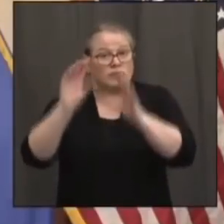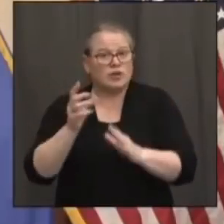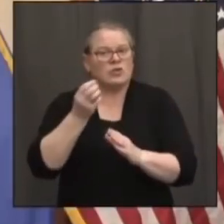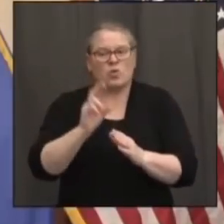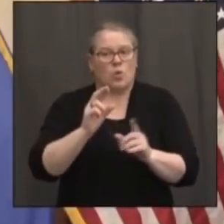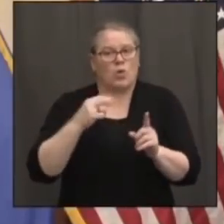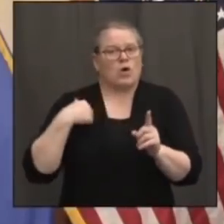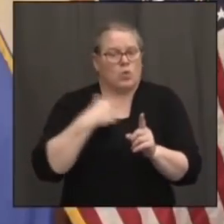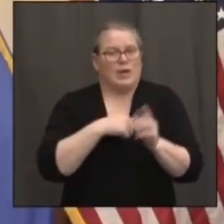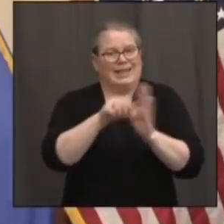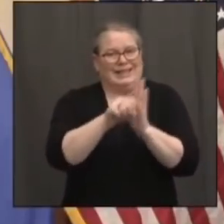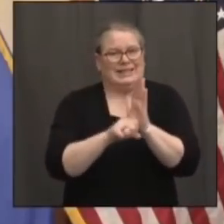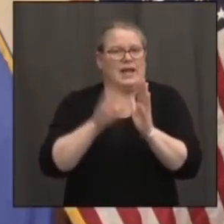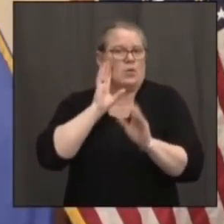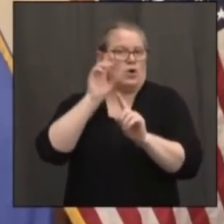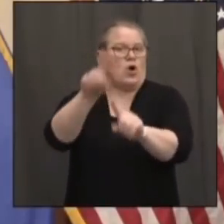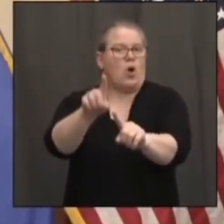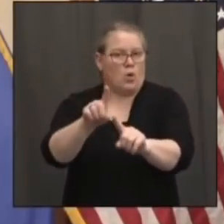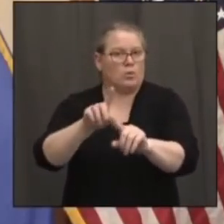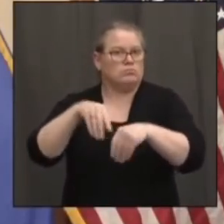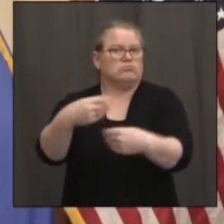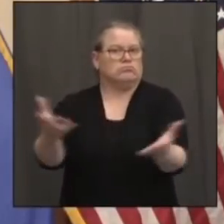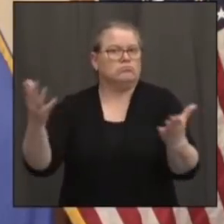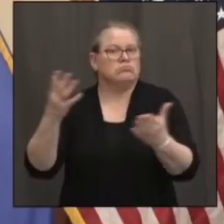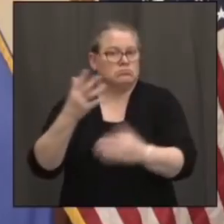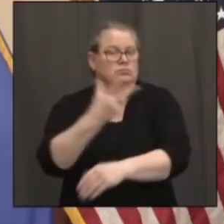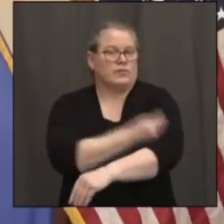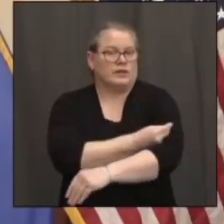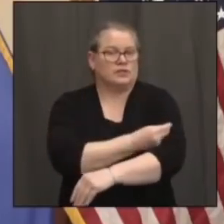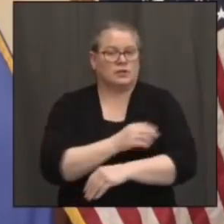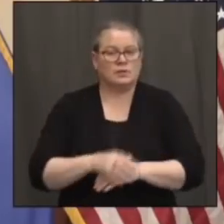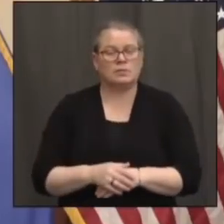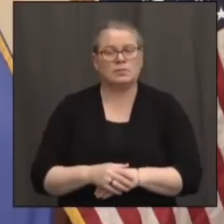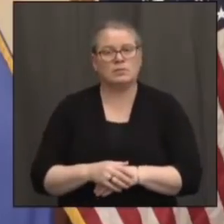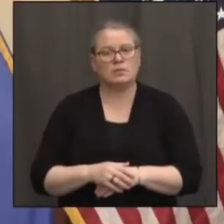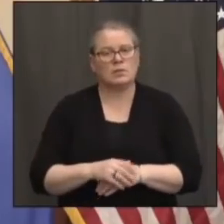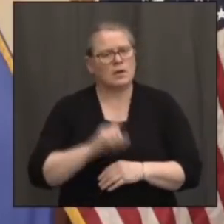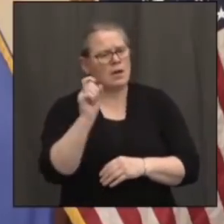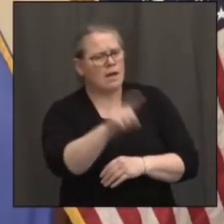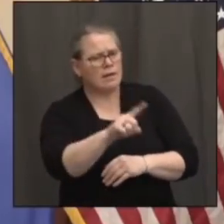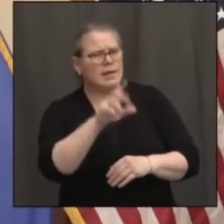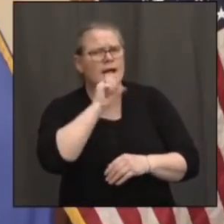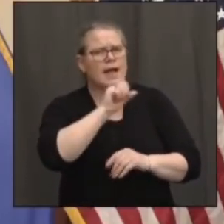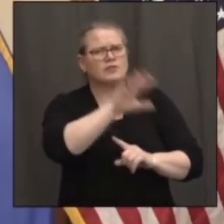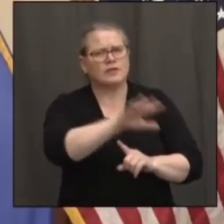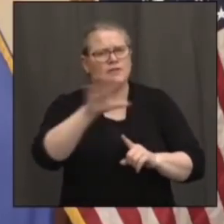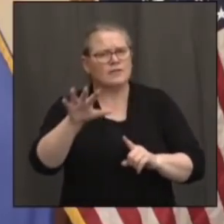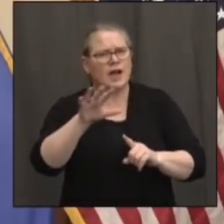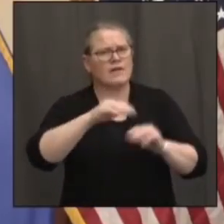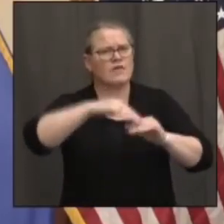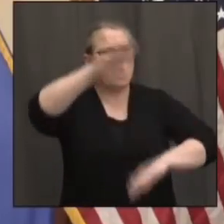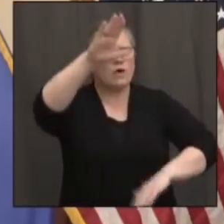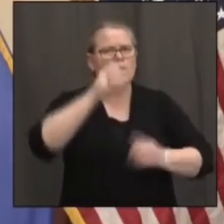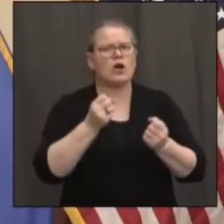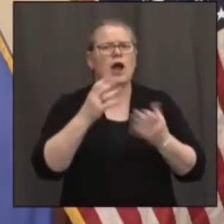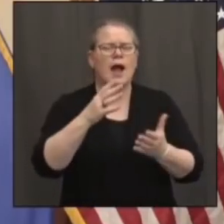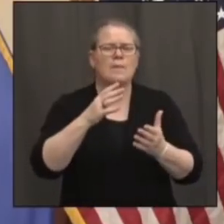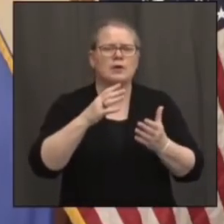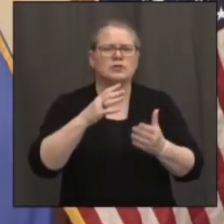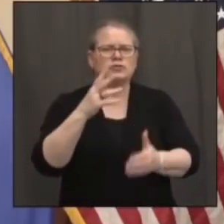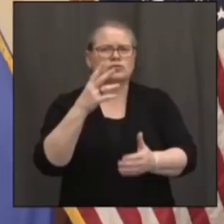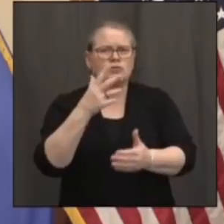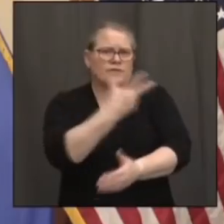Do you have a breakdown of how much vaccine is headed to the 55 and older, and then how much is headed towards the educator? Do you know that, Josh?